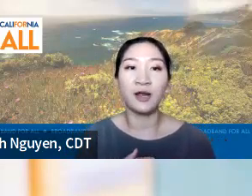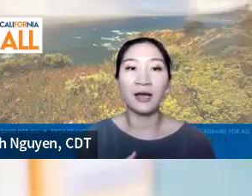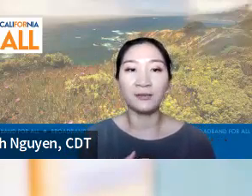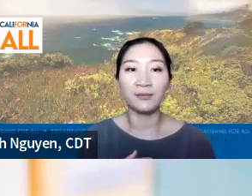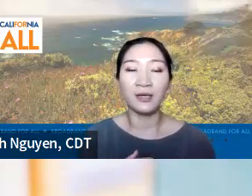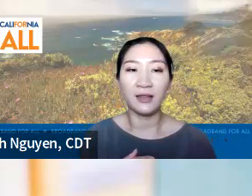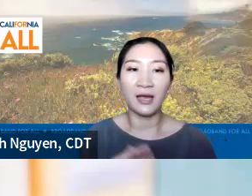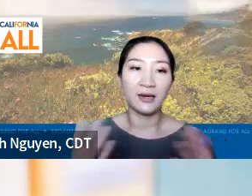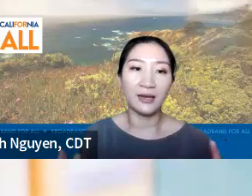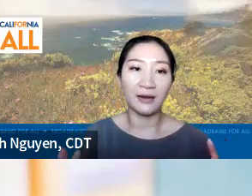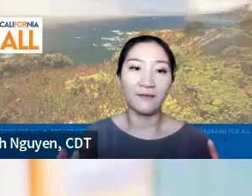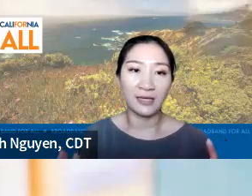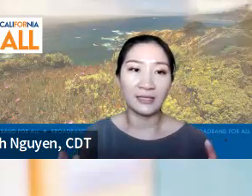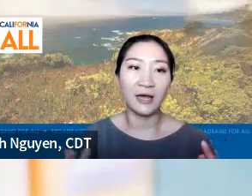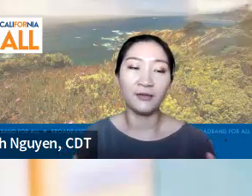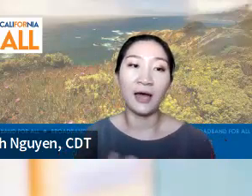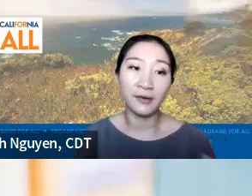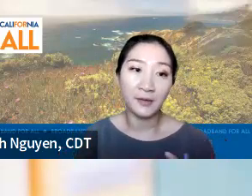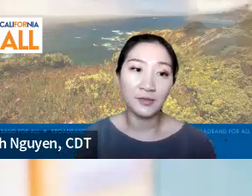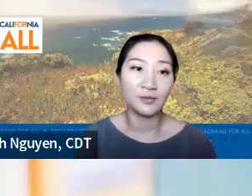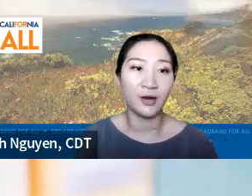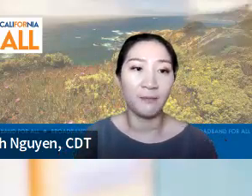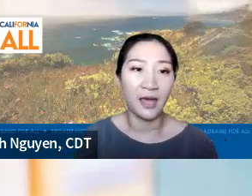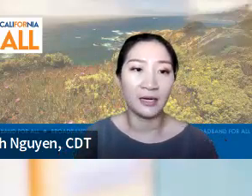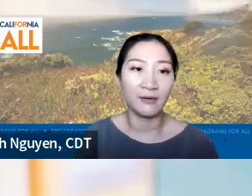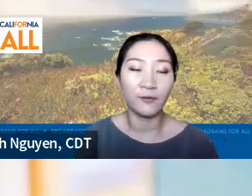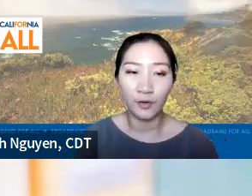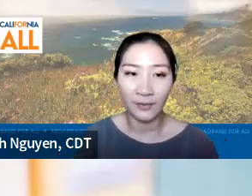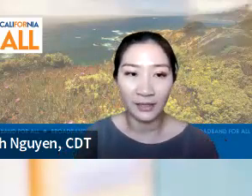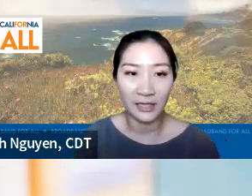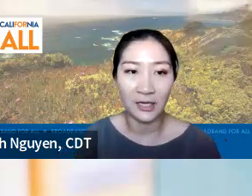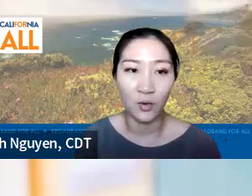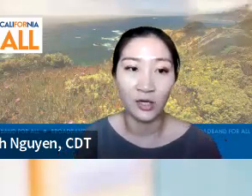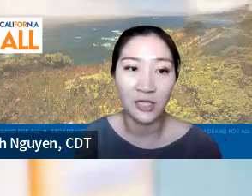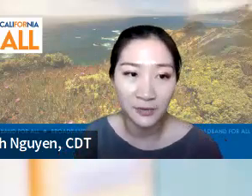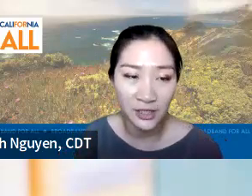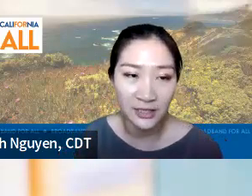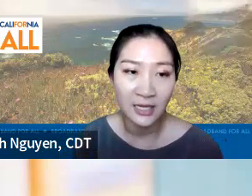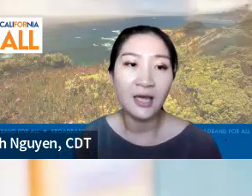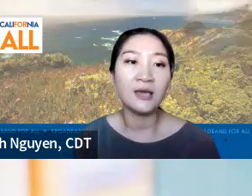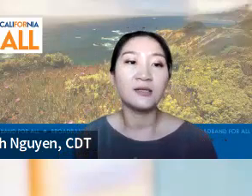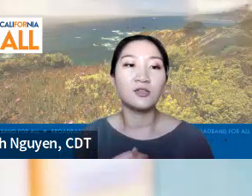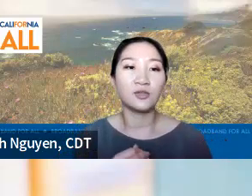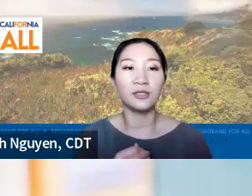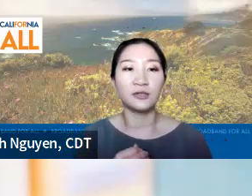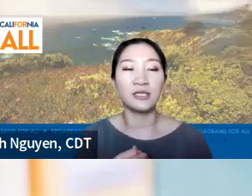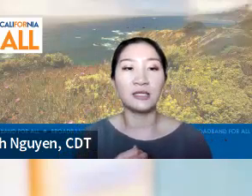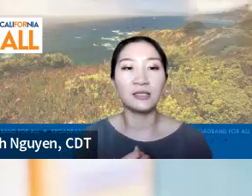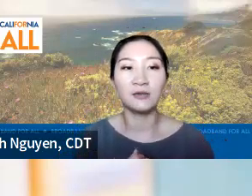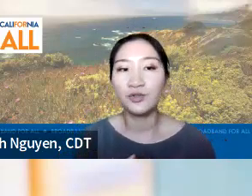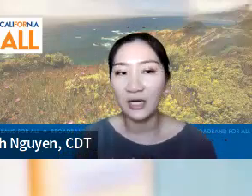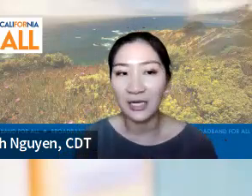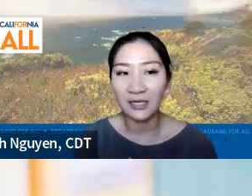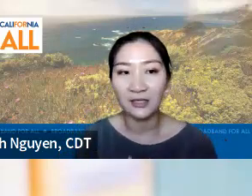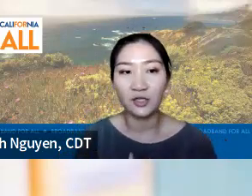so, please share how that advance health outcomes, so broadband affordability or adoption, digital literacy